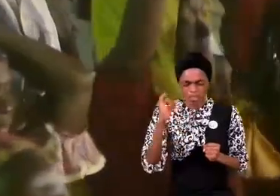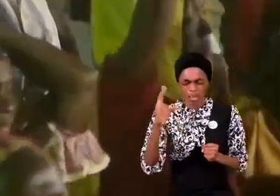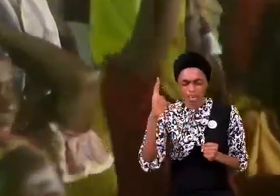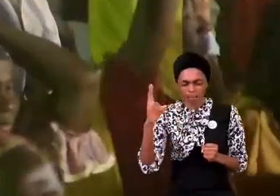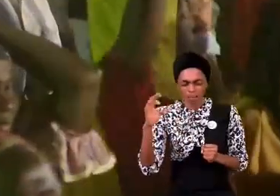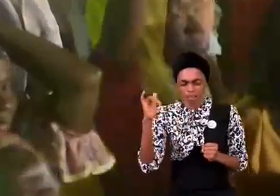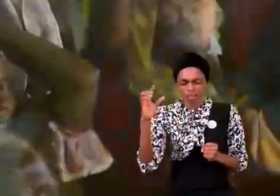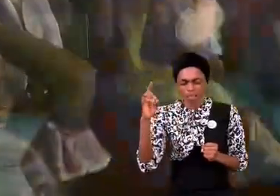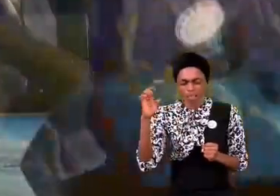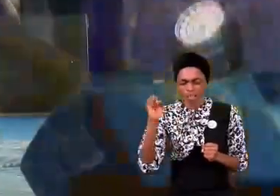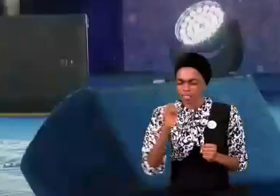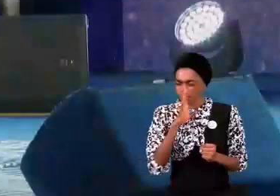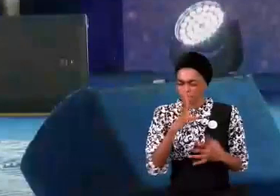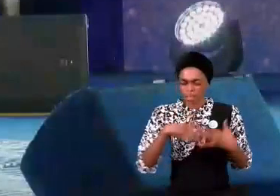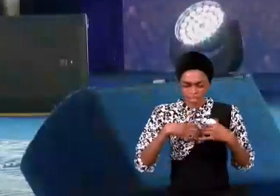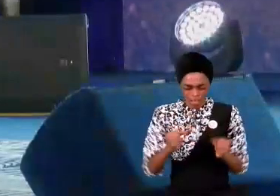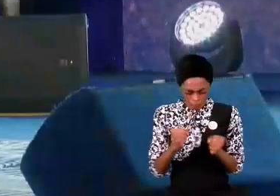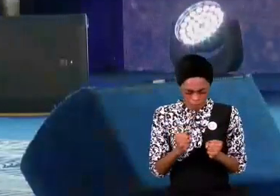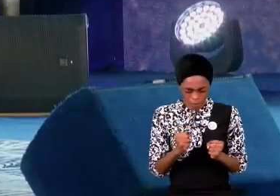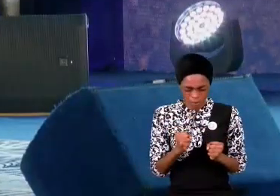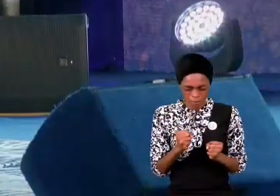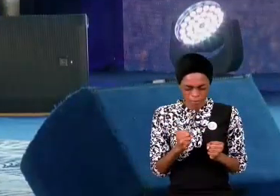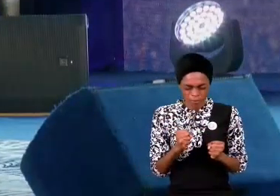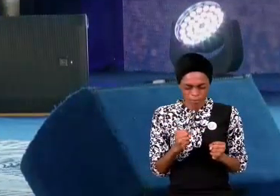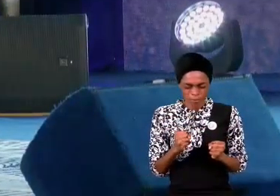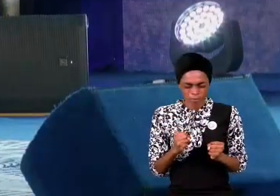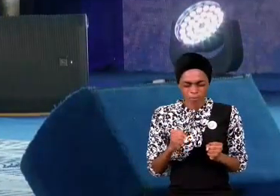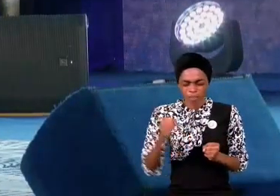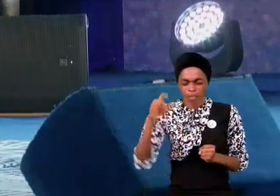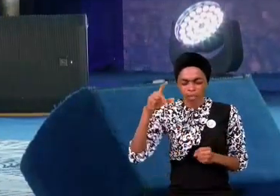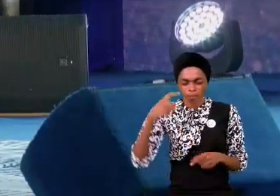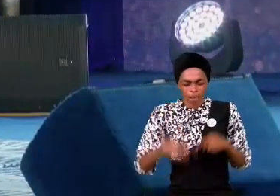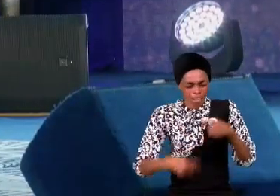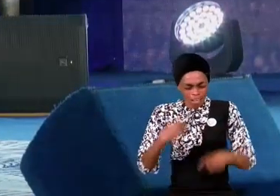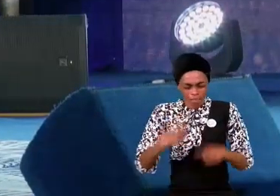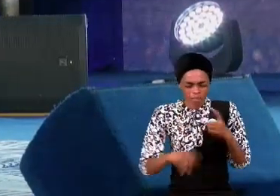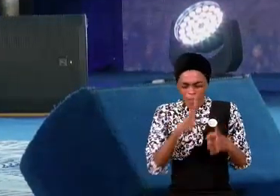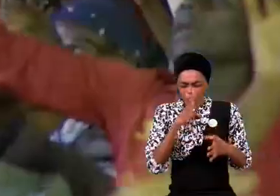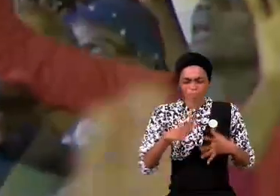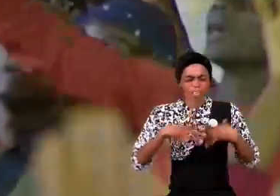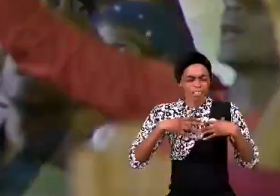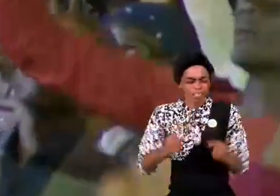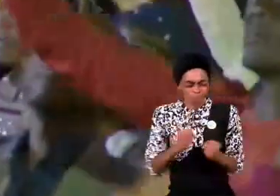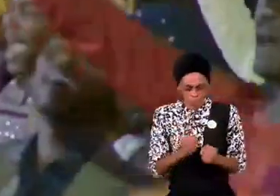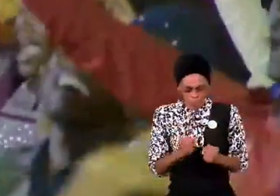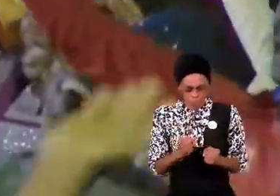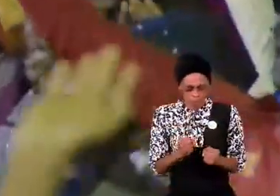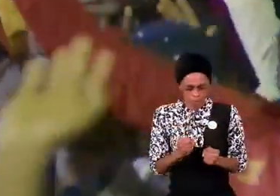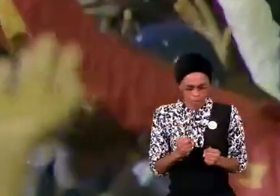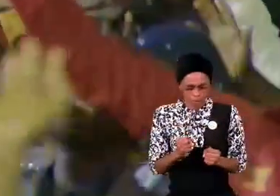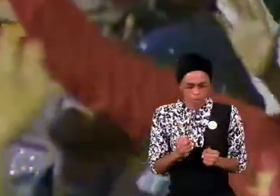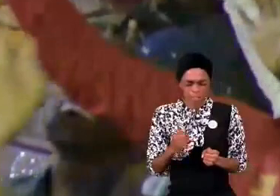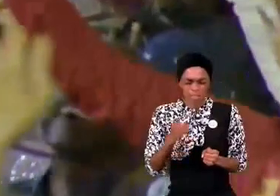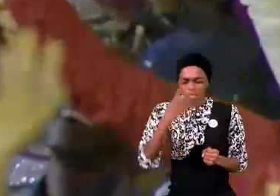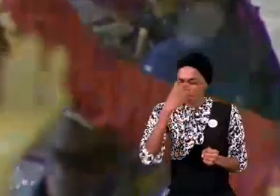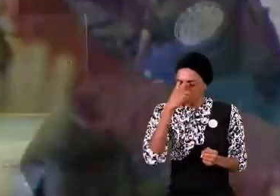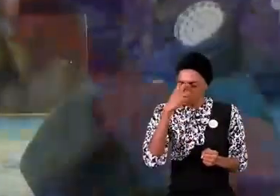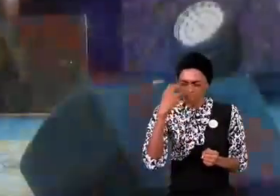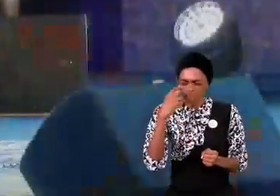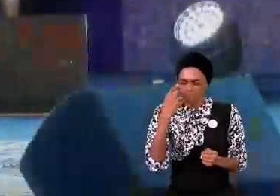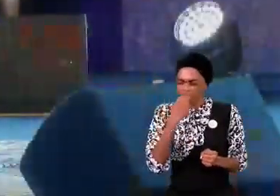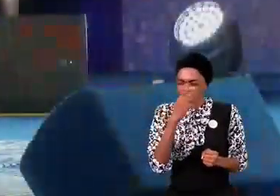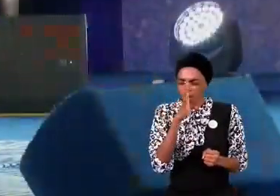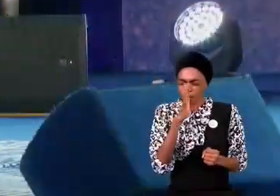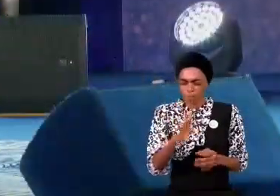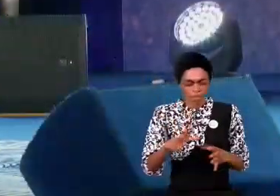Paralysis, be healed. Blind eyes, be healed. Deafness,